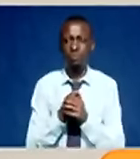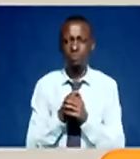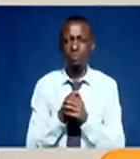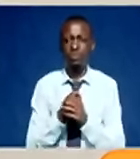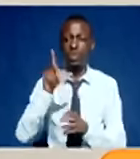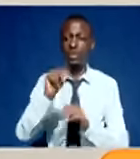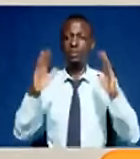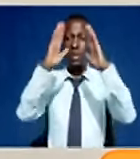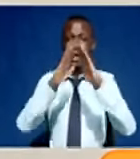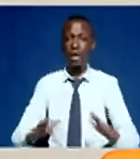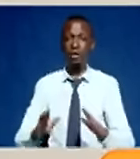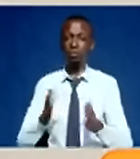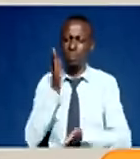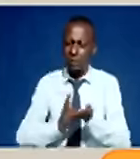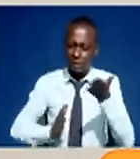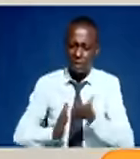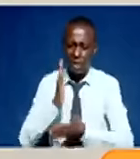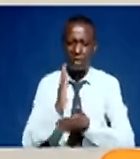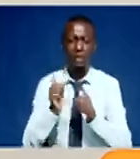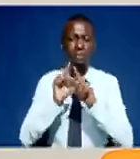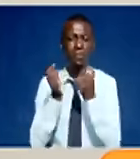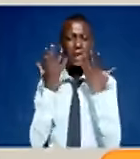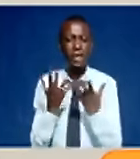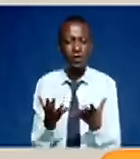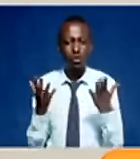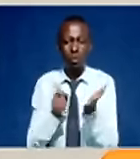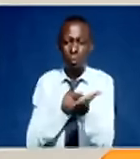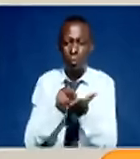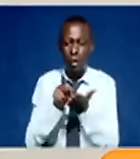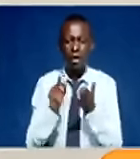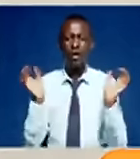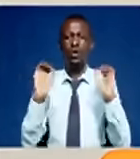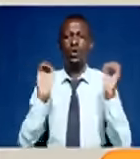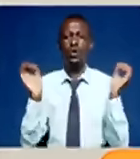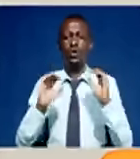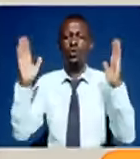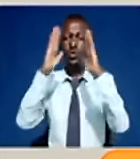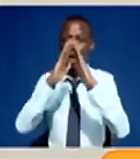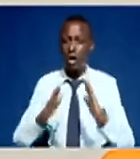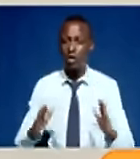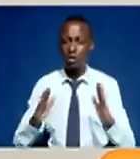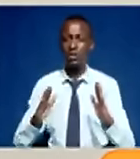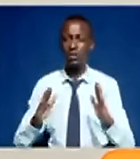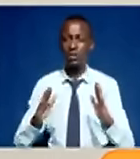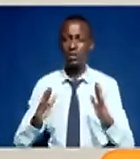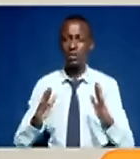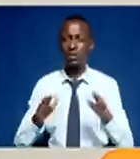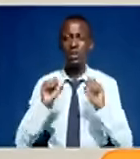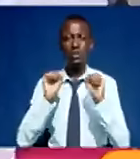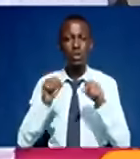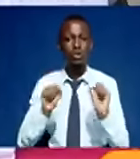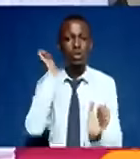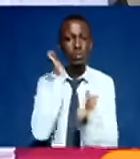right, alafu unaambiwa ukikosa kulipa ile housing, when you are in default, then there is a